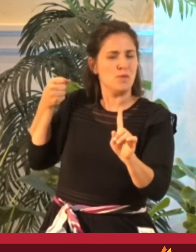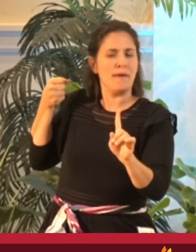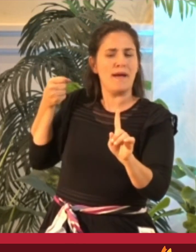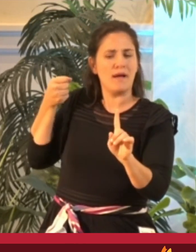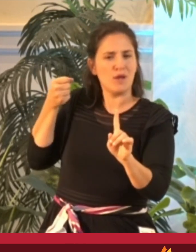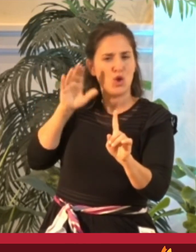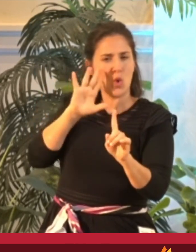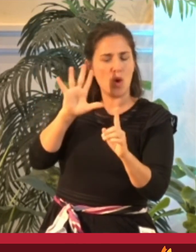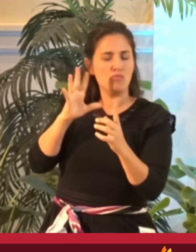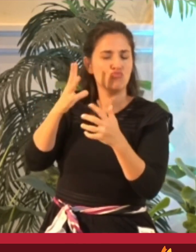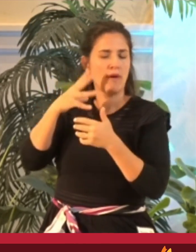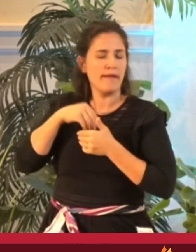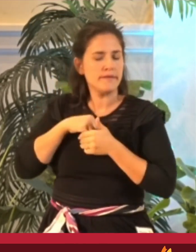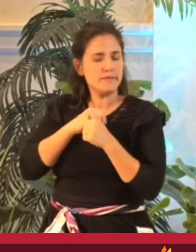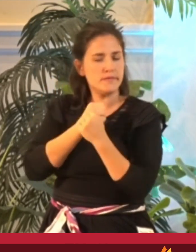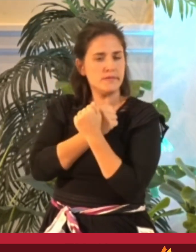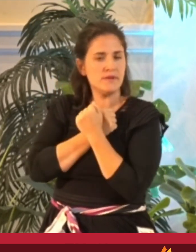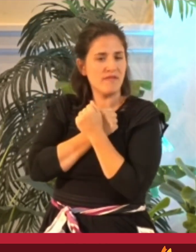And when you're ready,